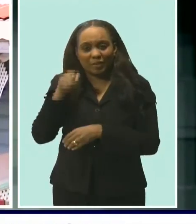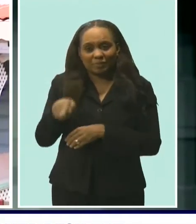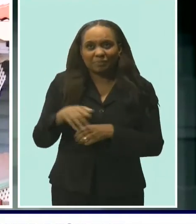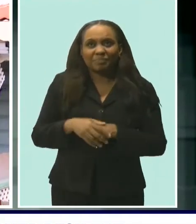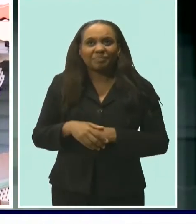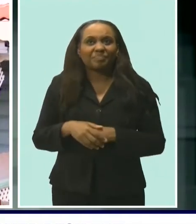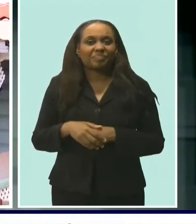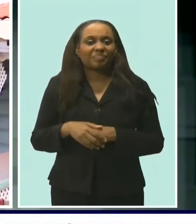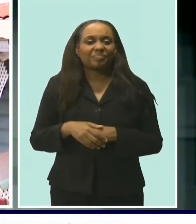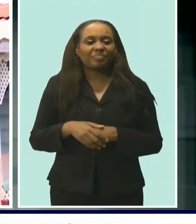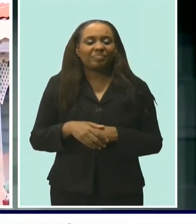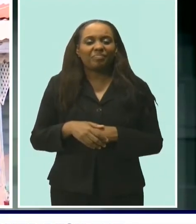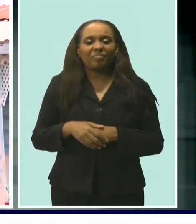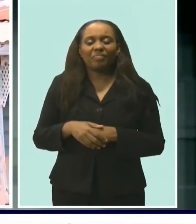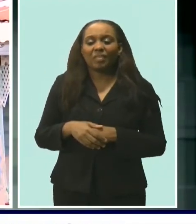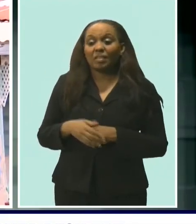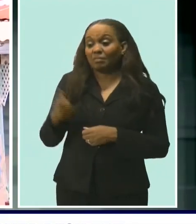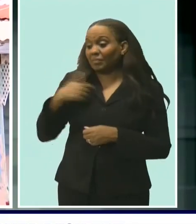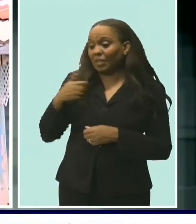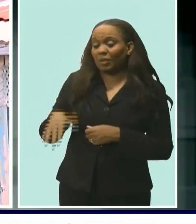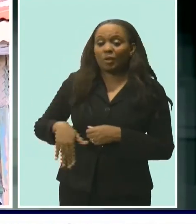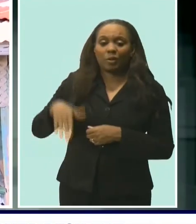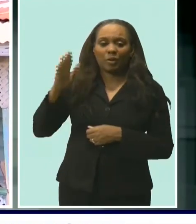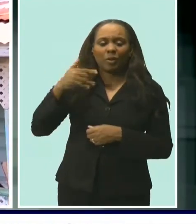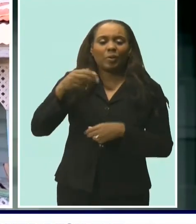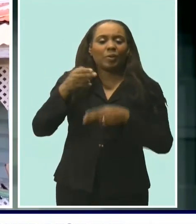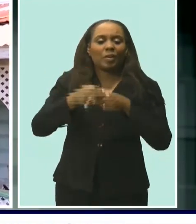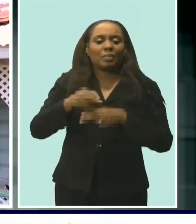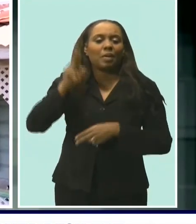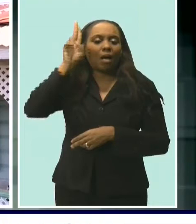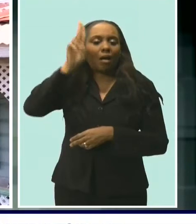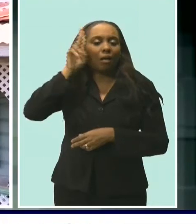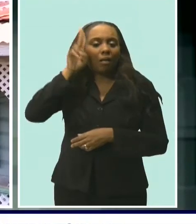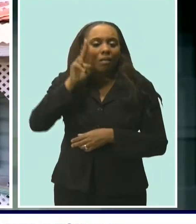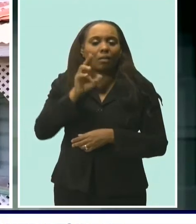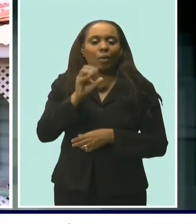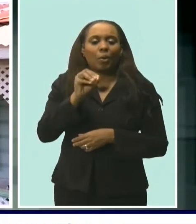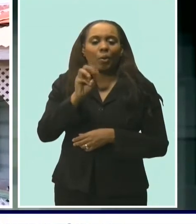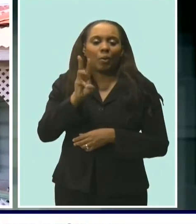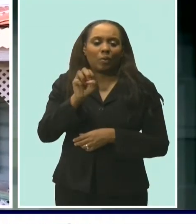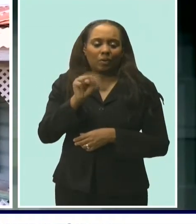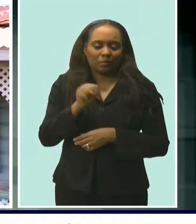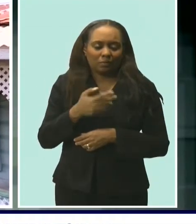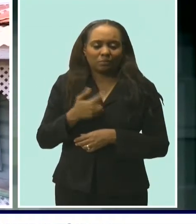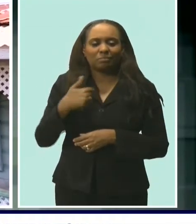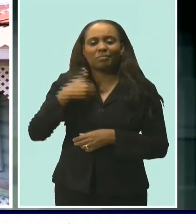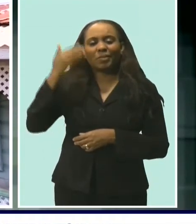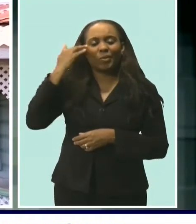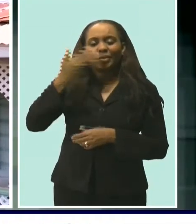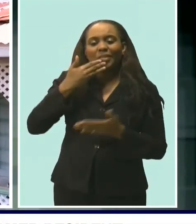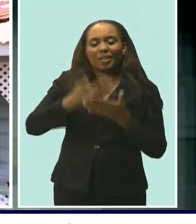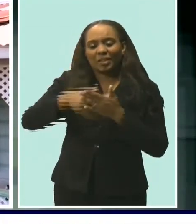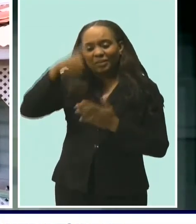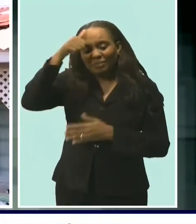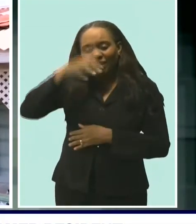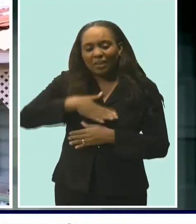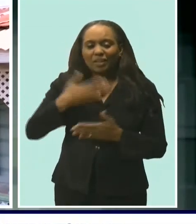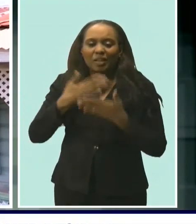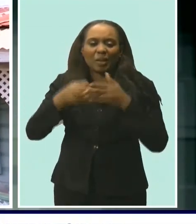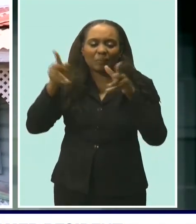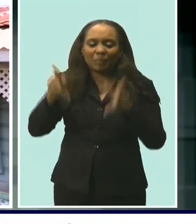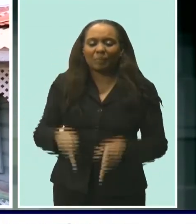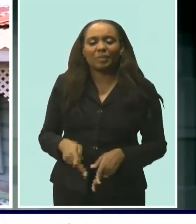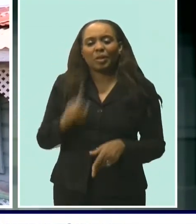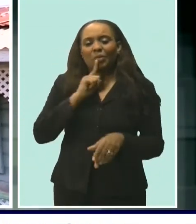up around Owen, and we call him Uncle Owen. I know him as a good person, and he did a lot for